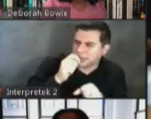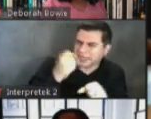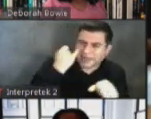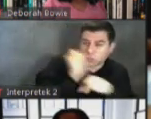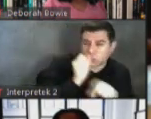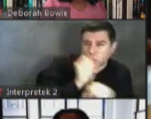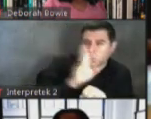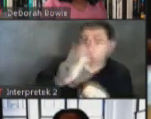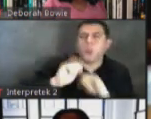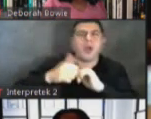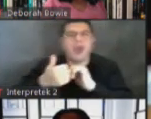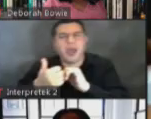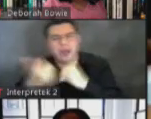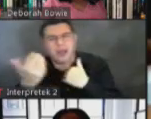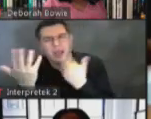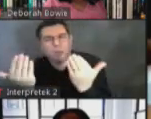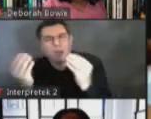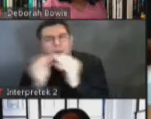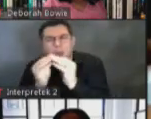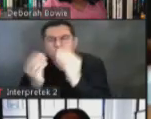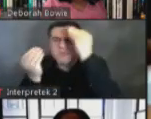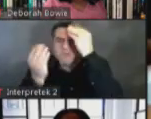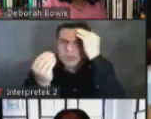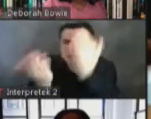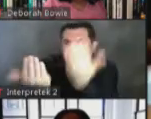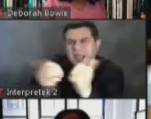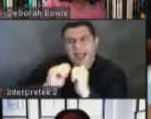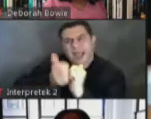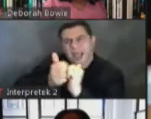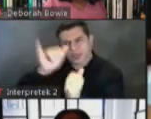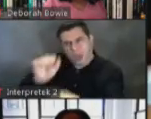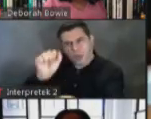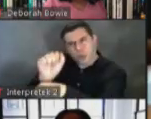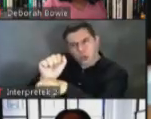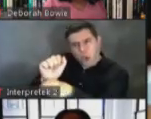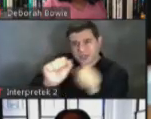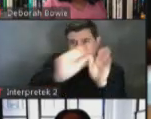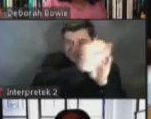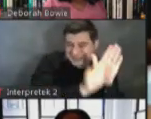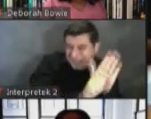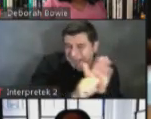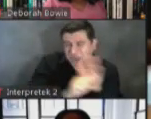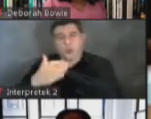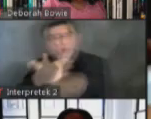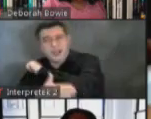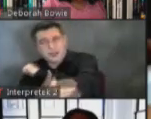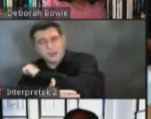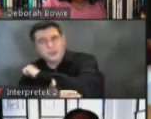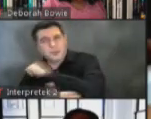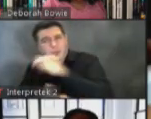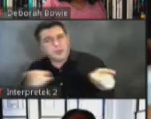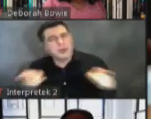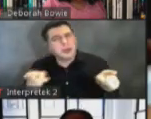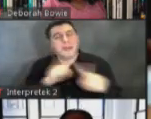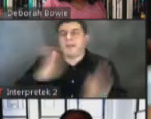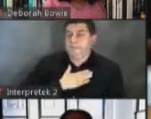nationally, I guess I can give you guys more time for that. But my concern was more about how effective that is and